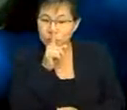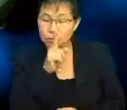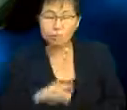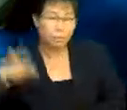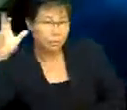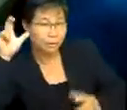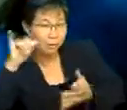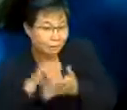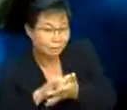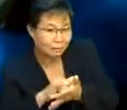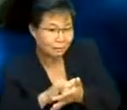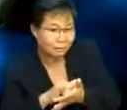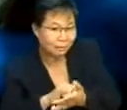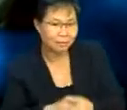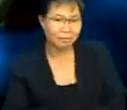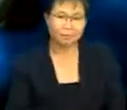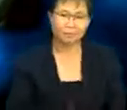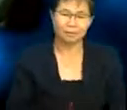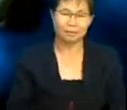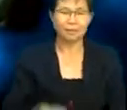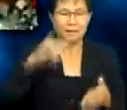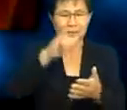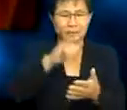Shh! Can you hear that?